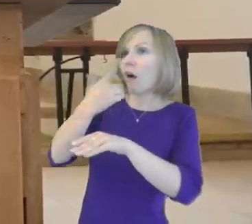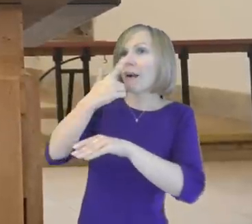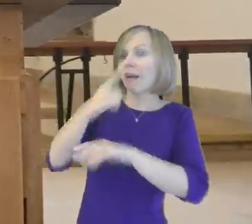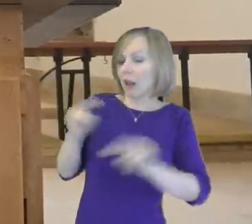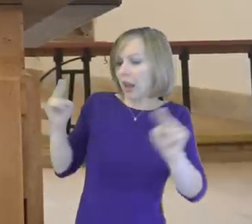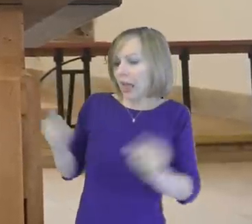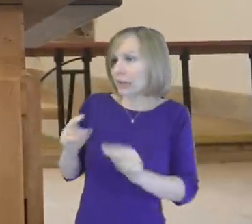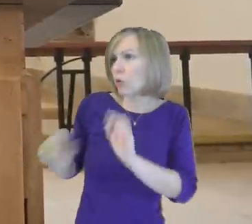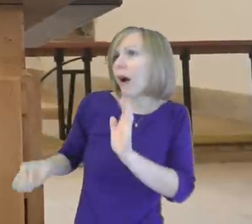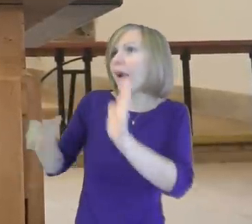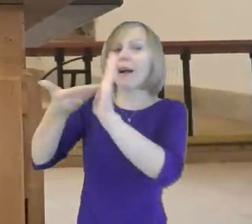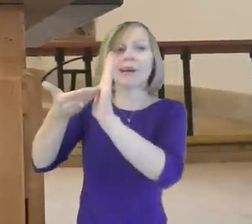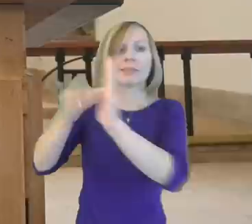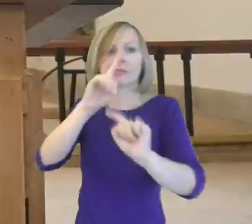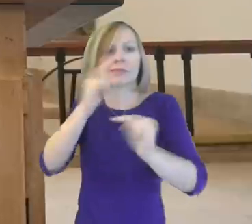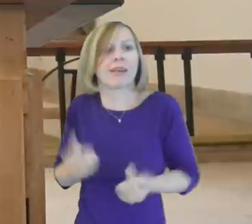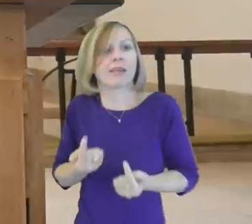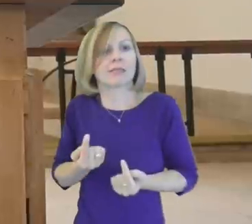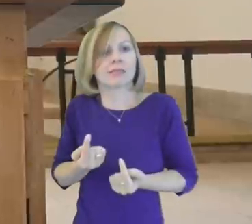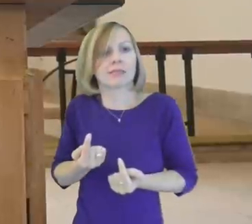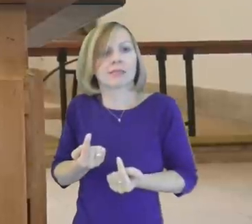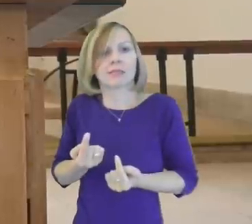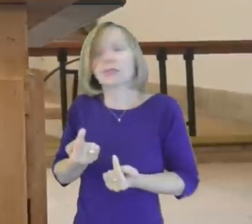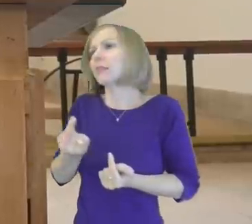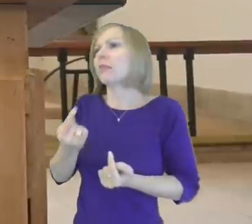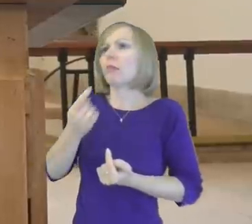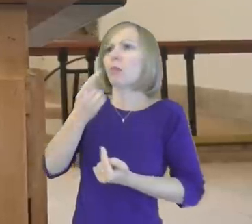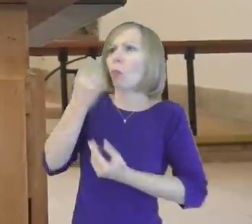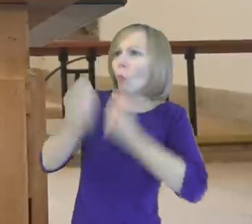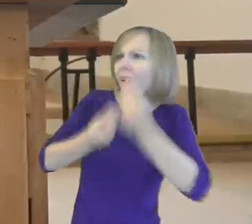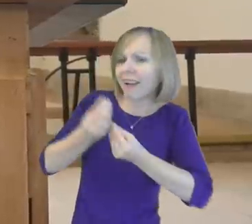them, neither can the ground of them be found out.